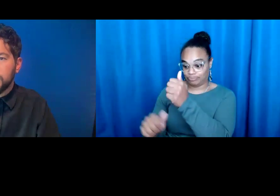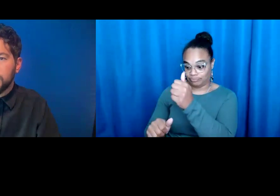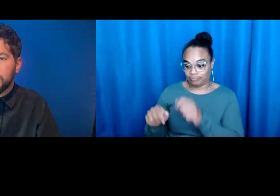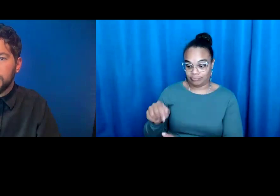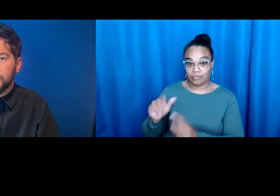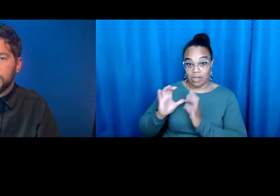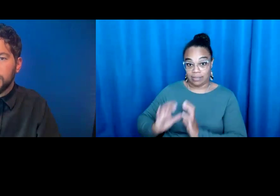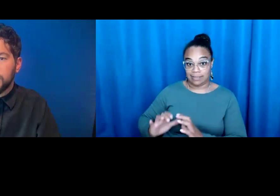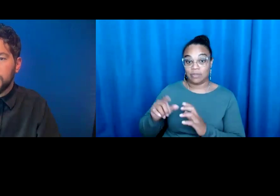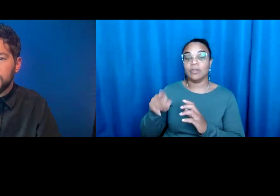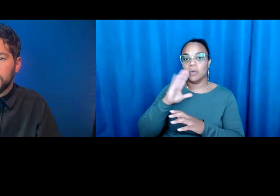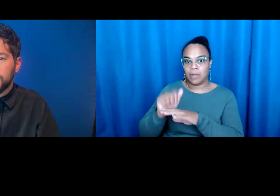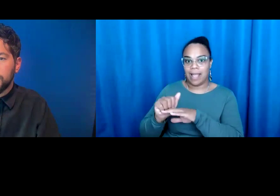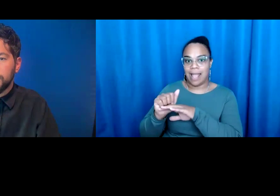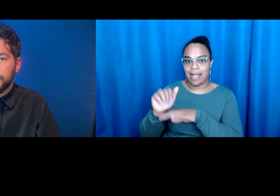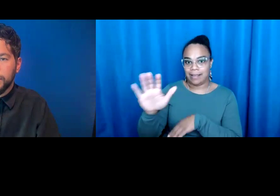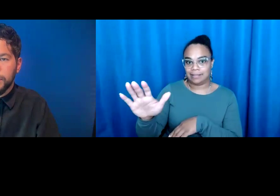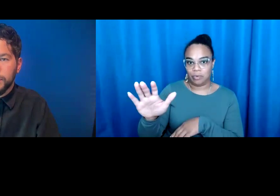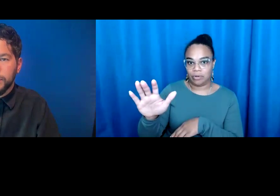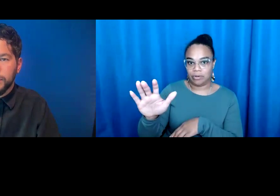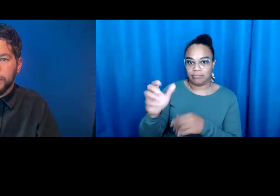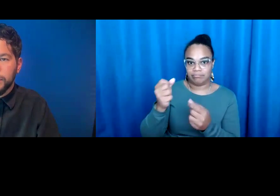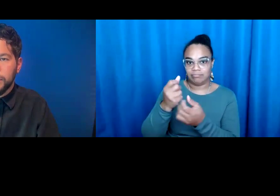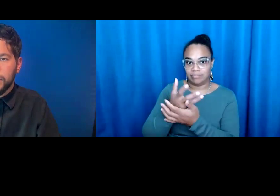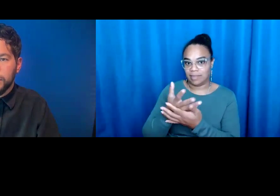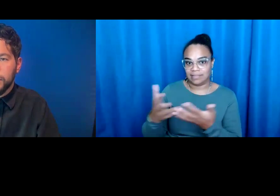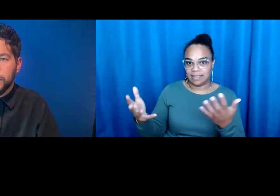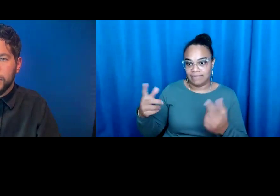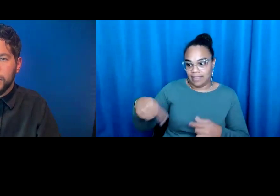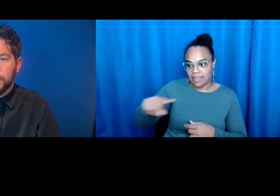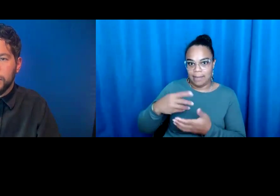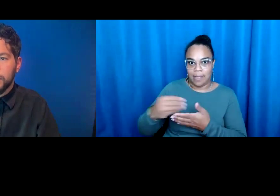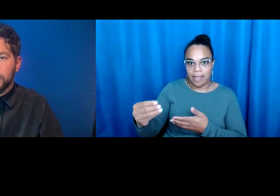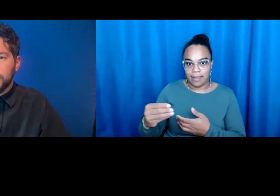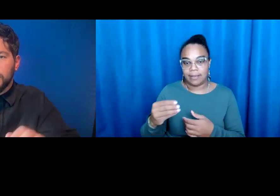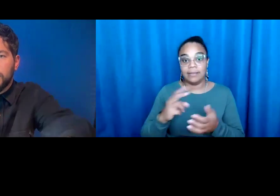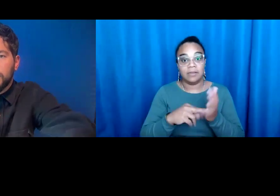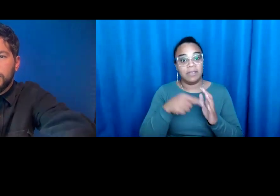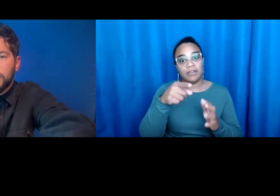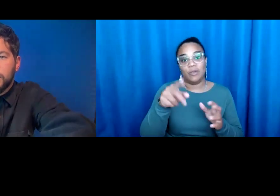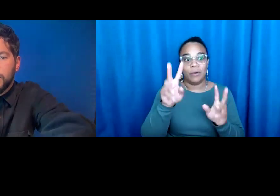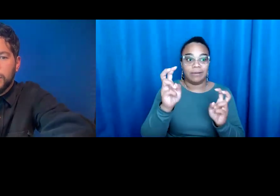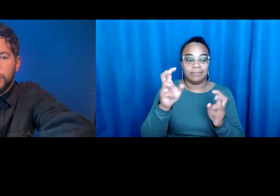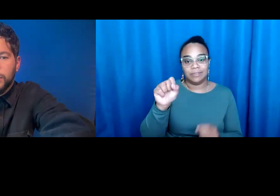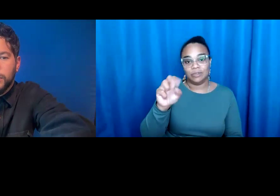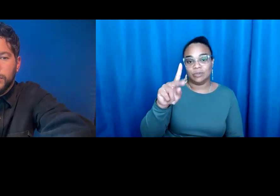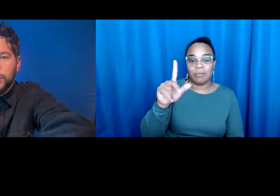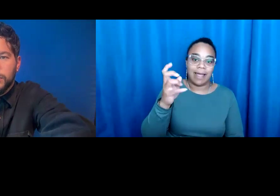going to be exporting the stuff they buy from you. So in other words, you're like a supplier, you're a